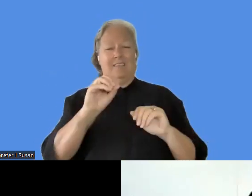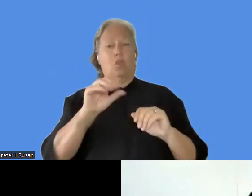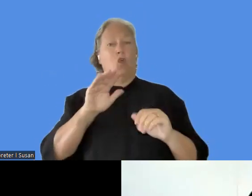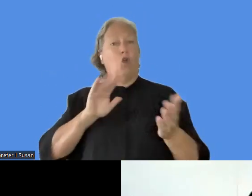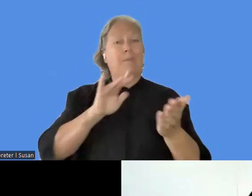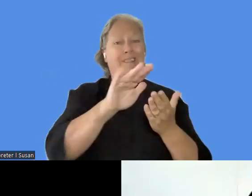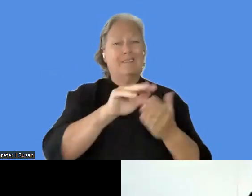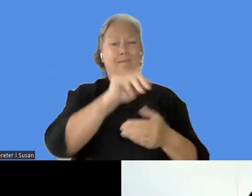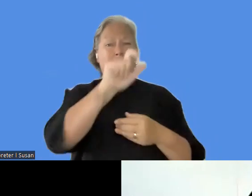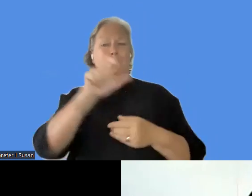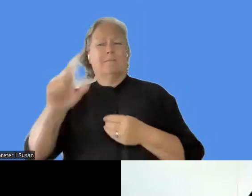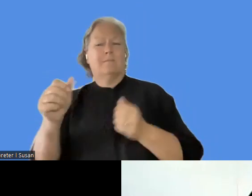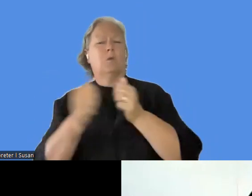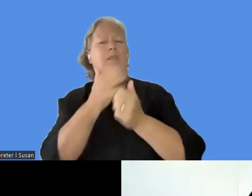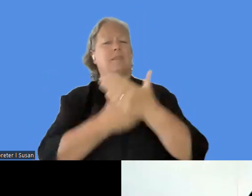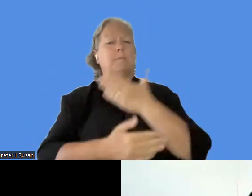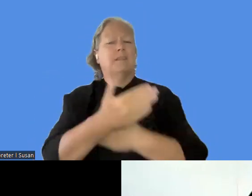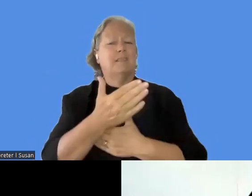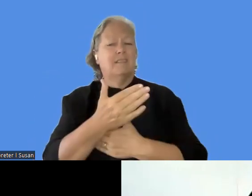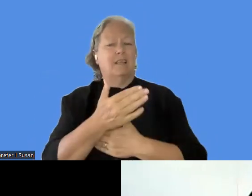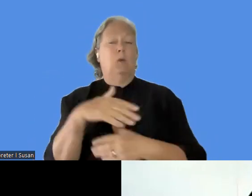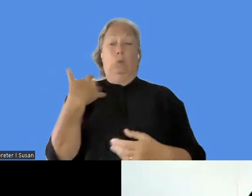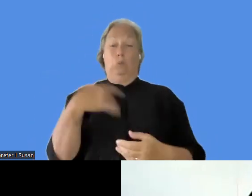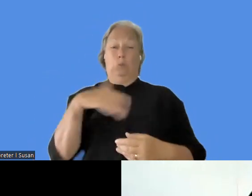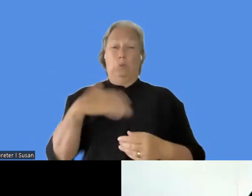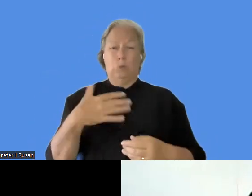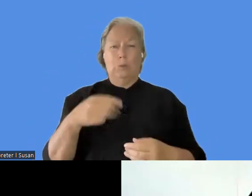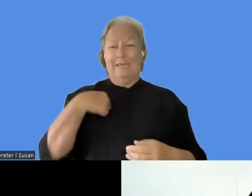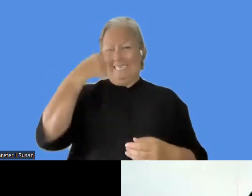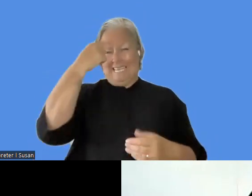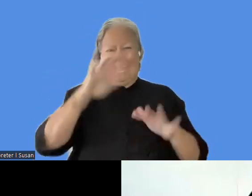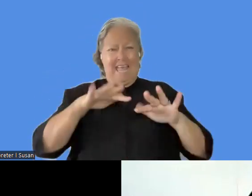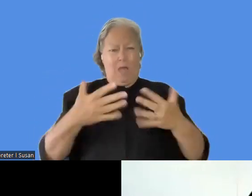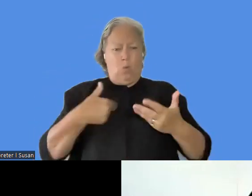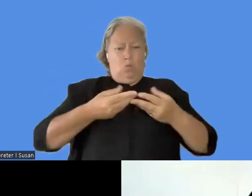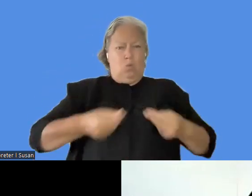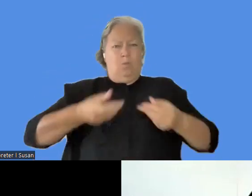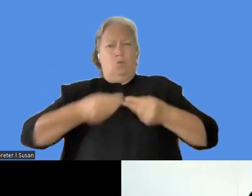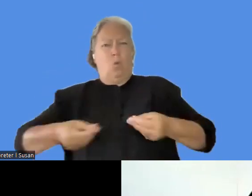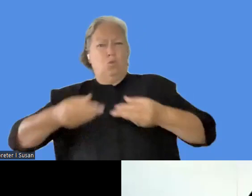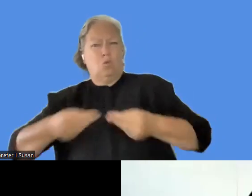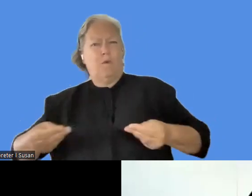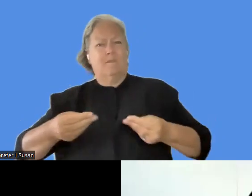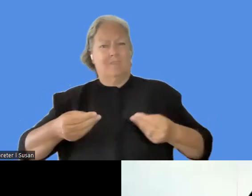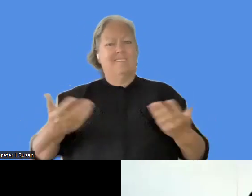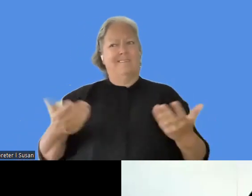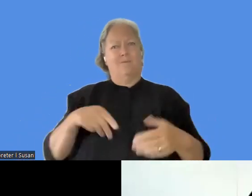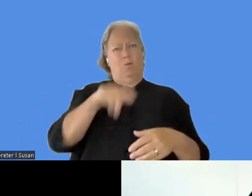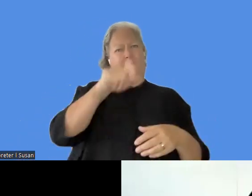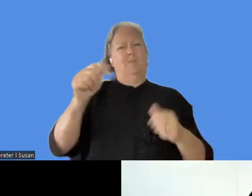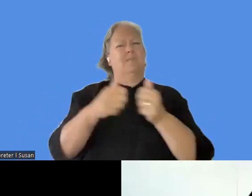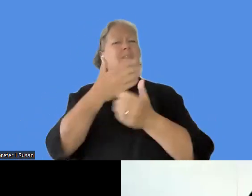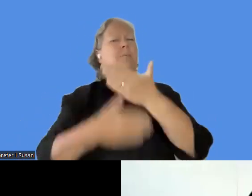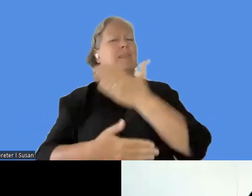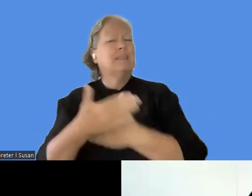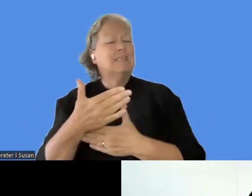we are setting a high target to solve all the questions faced by the people with the disabilities. It seems to me that